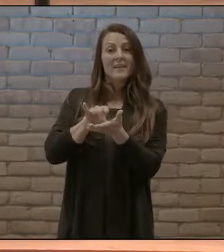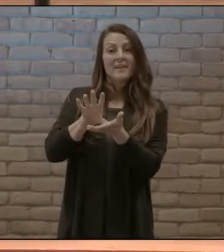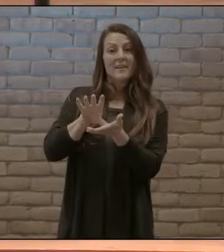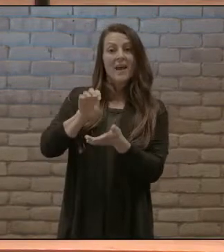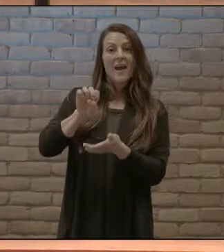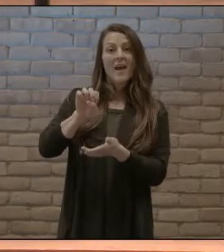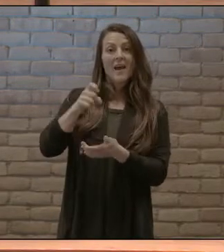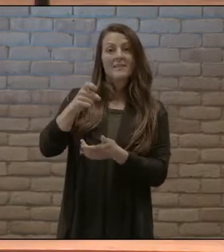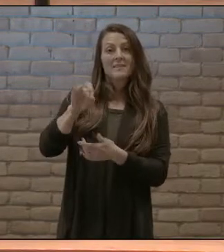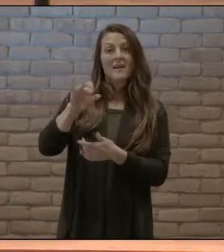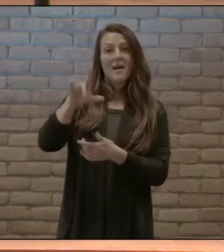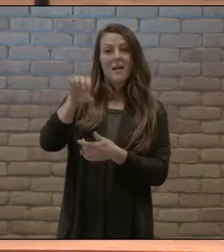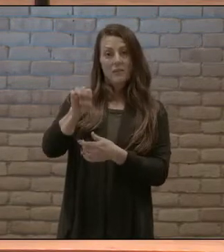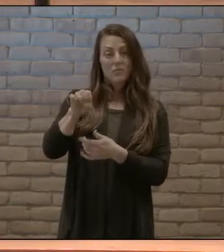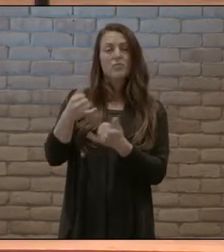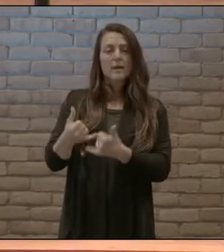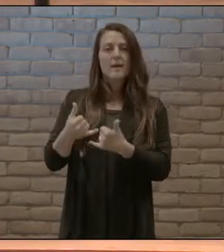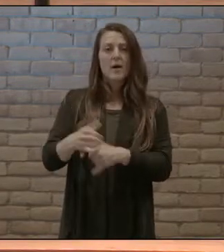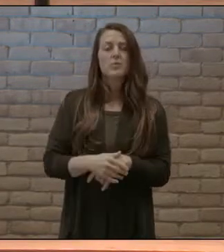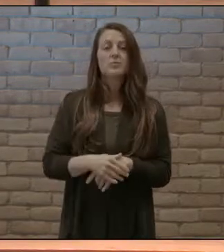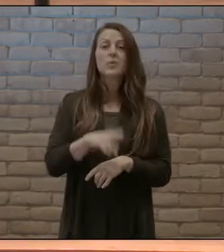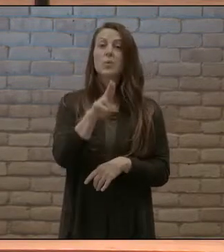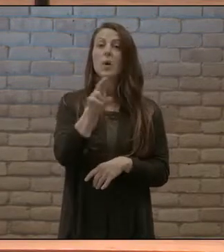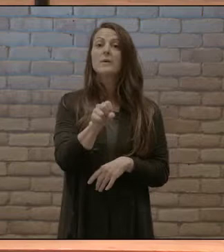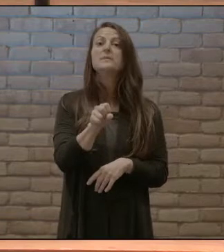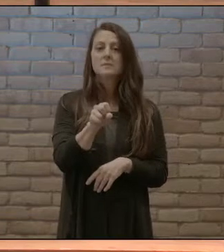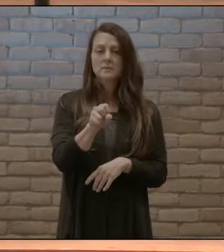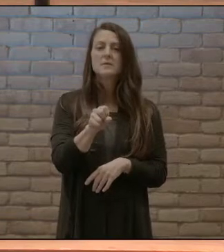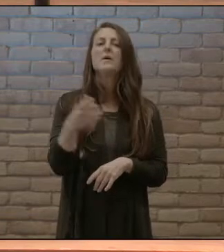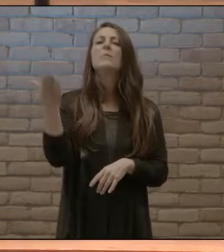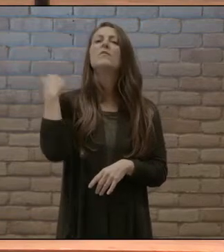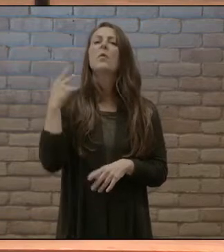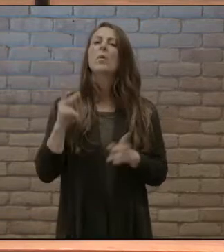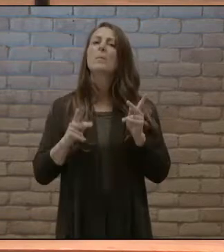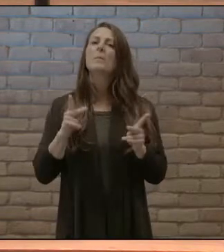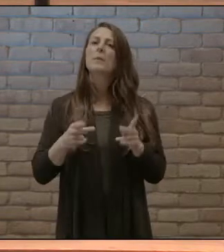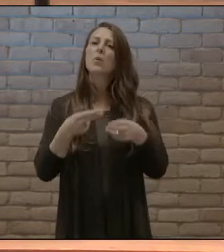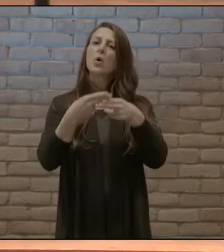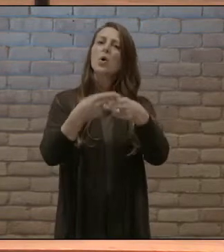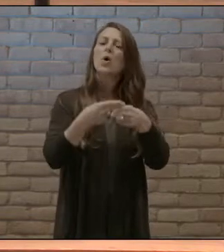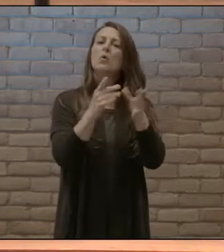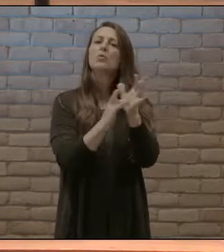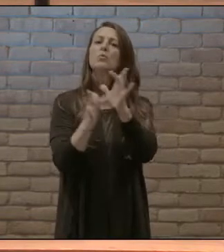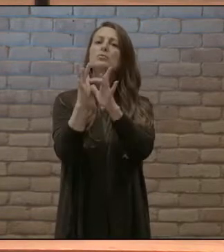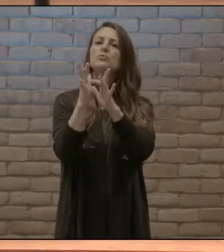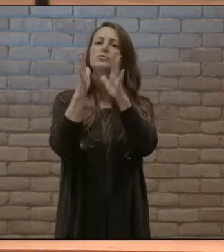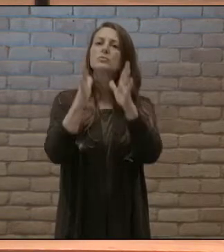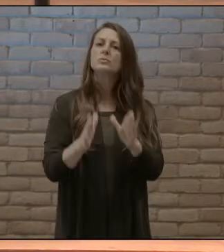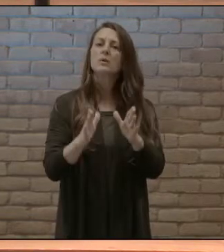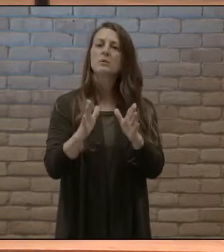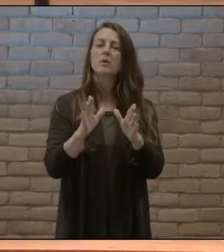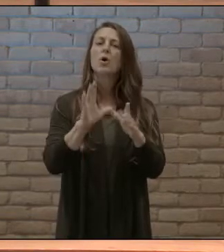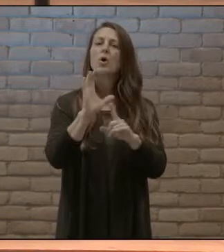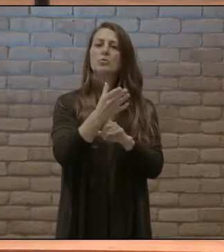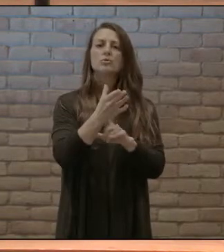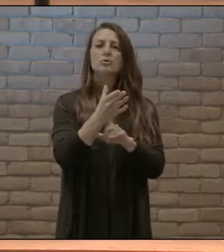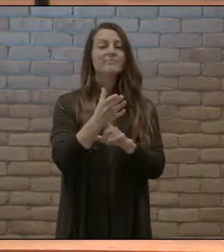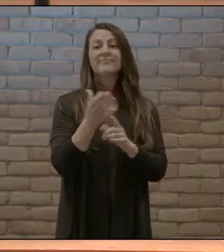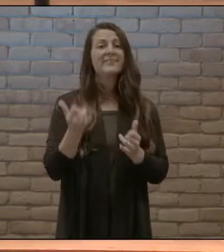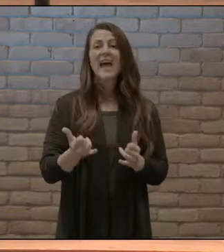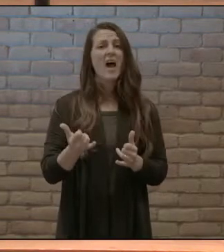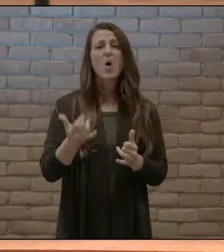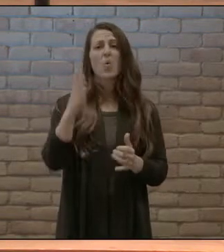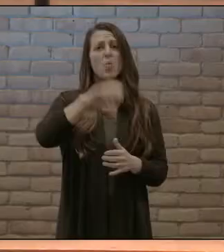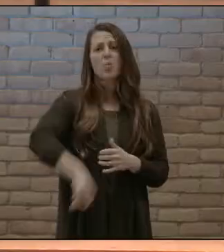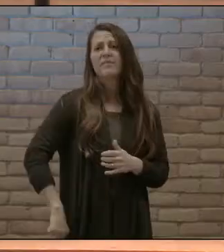The United States of America used to be considered a Christian culture. No longer. We are